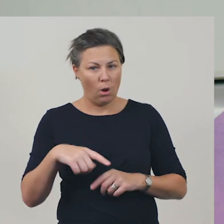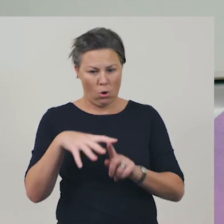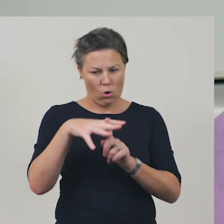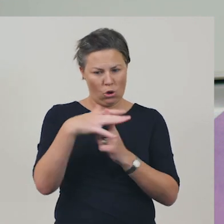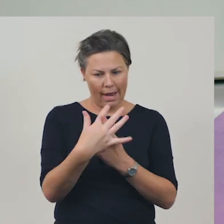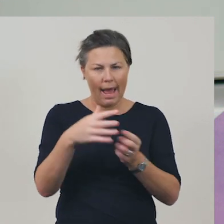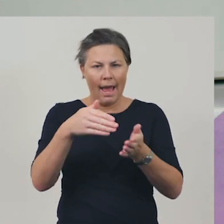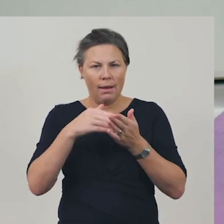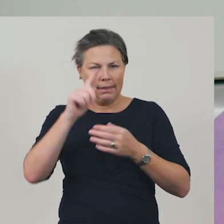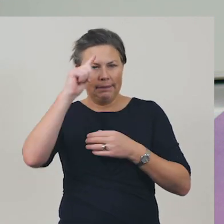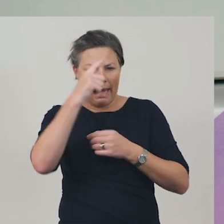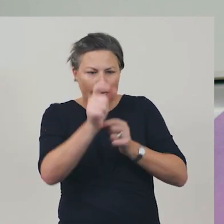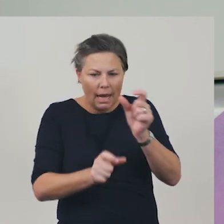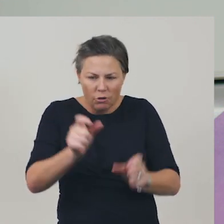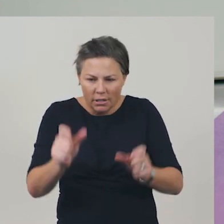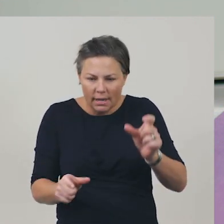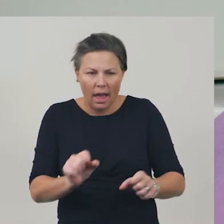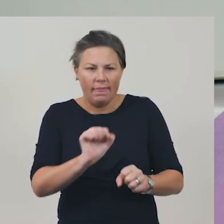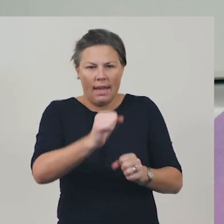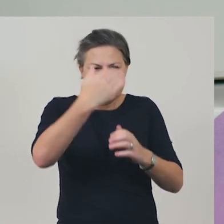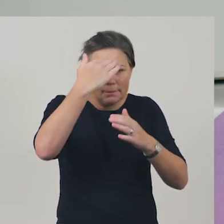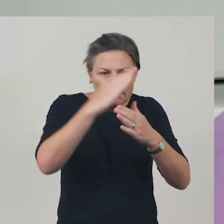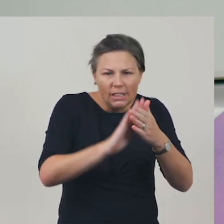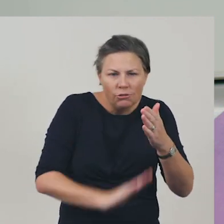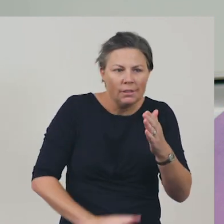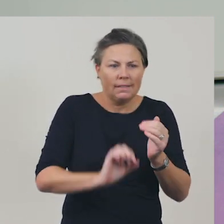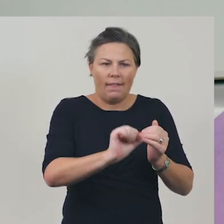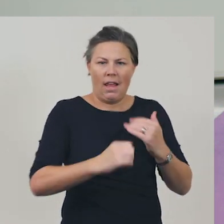understand characters' experiences and connects us to what we are reading.